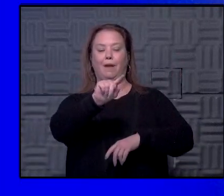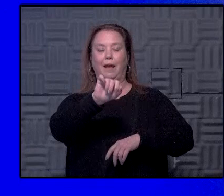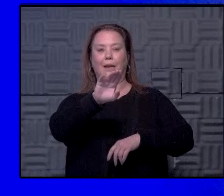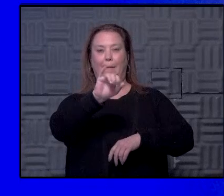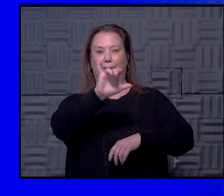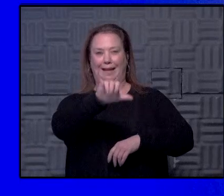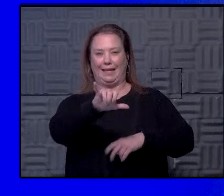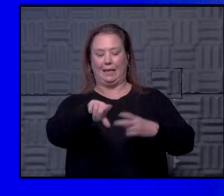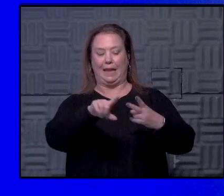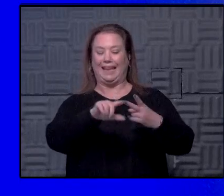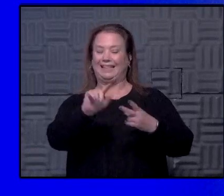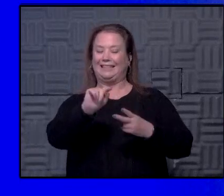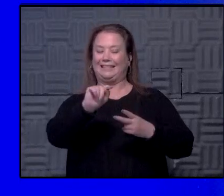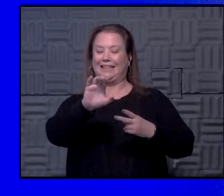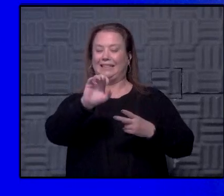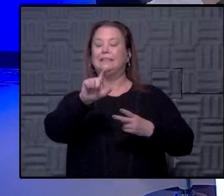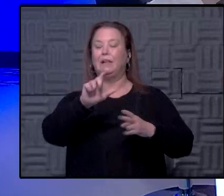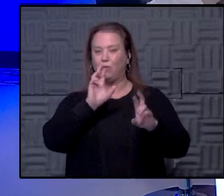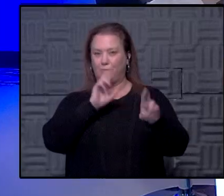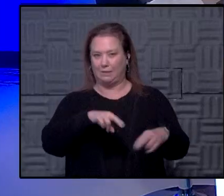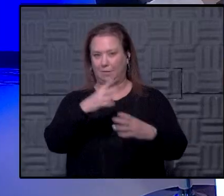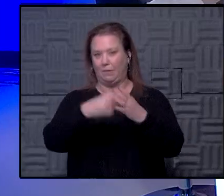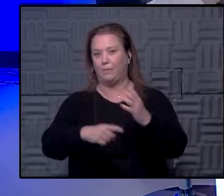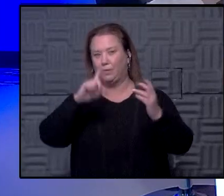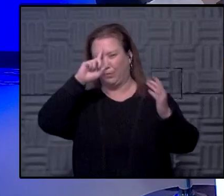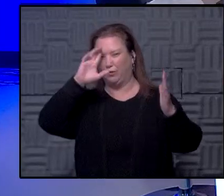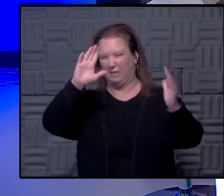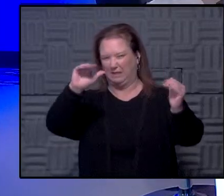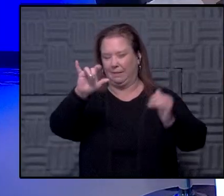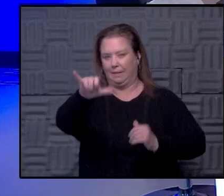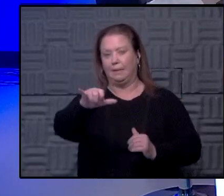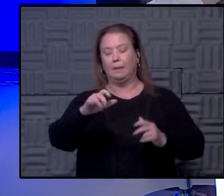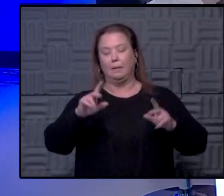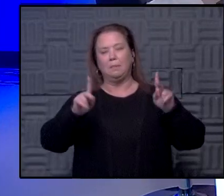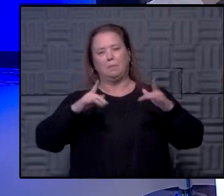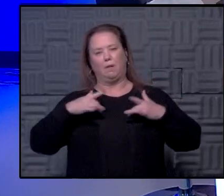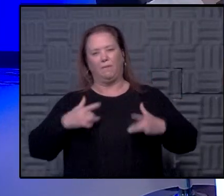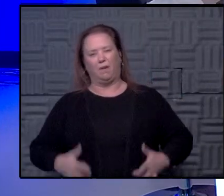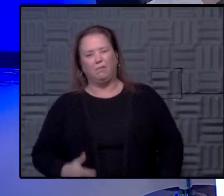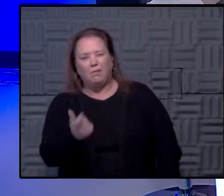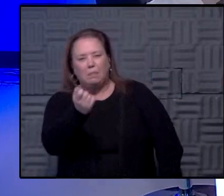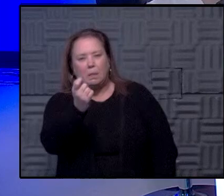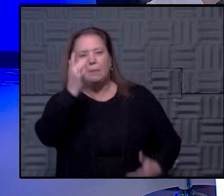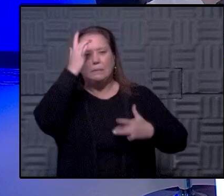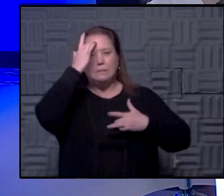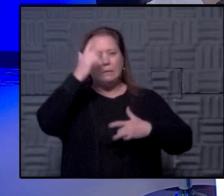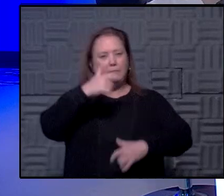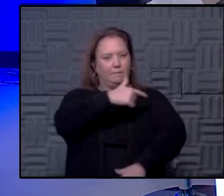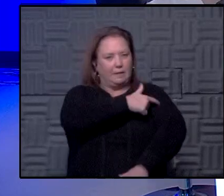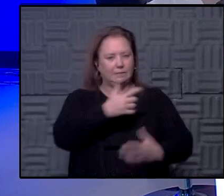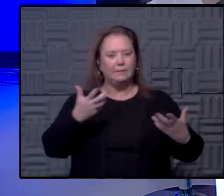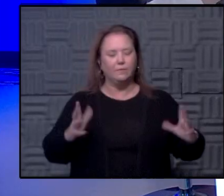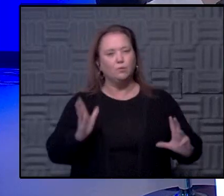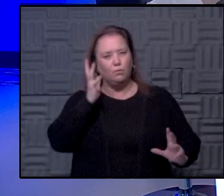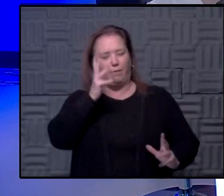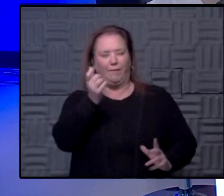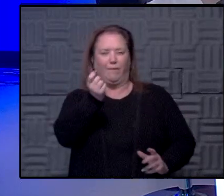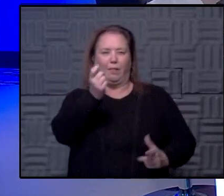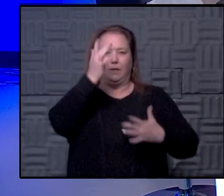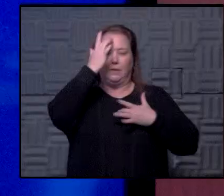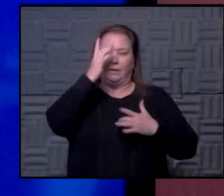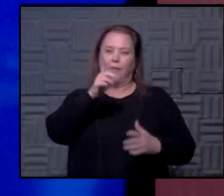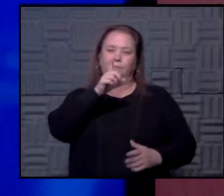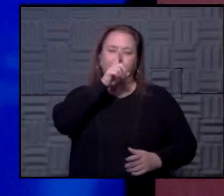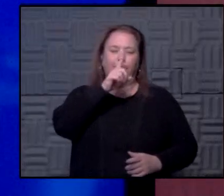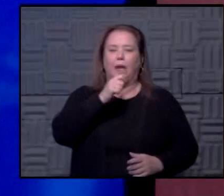well as T-cell responses as well. Yeah, so I think we should expect that to happen. I think people are going to feel a little sick after they get the vaccine, and in some ways, I don't want